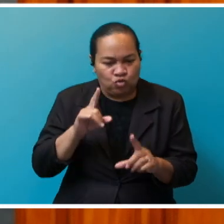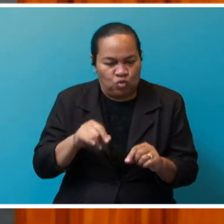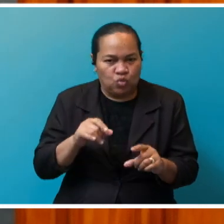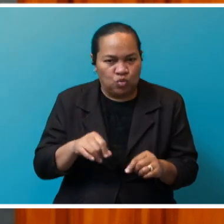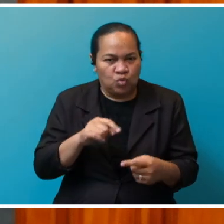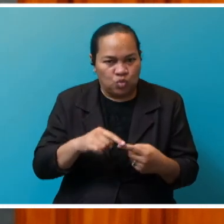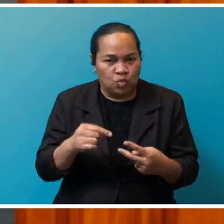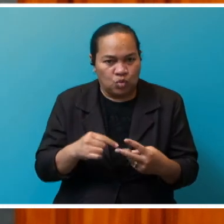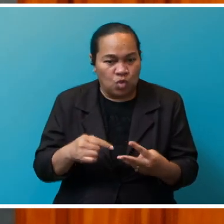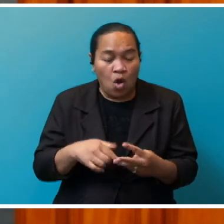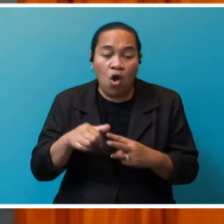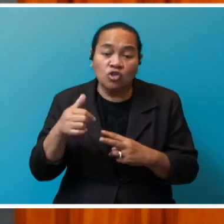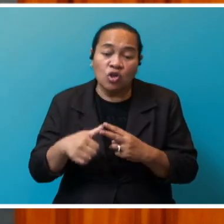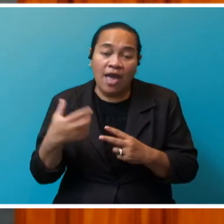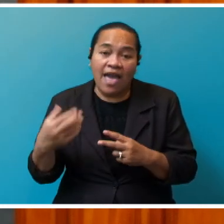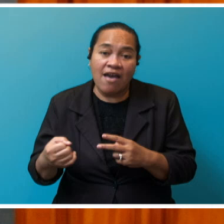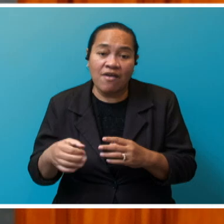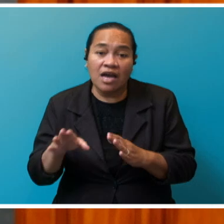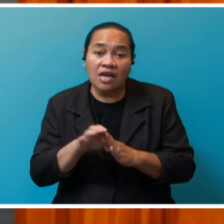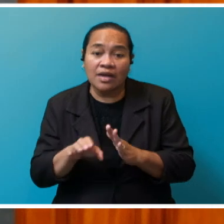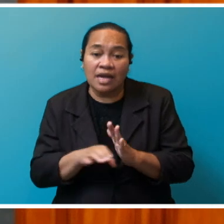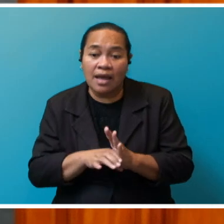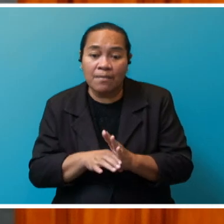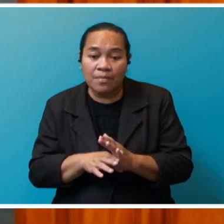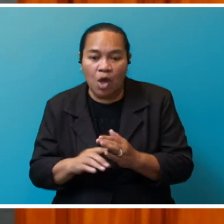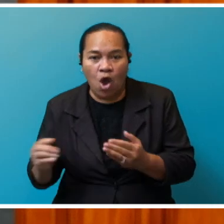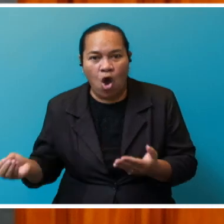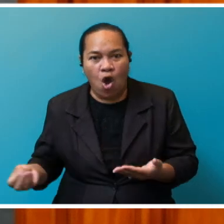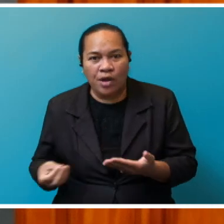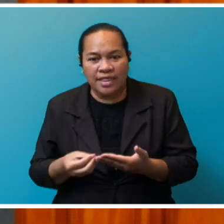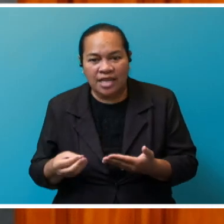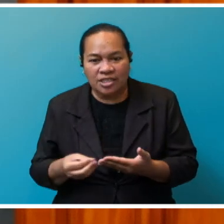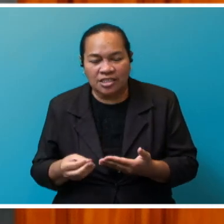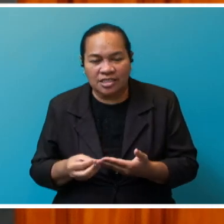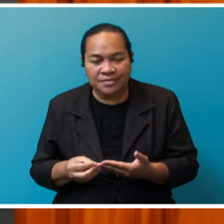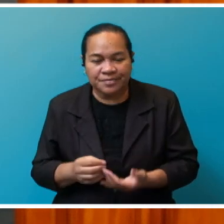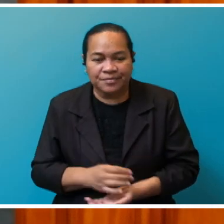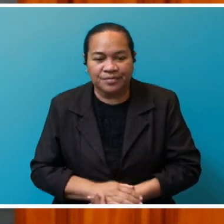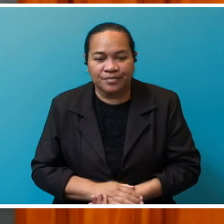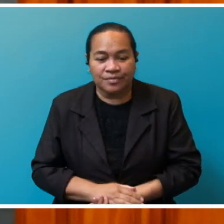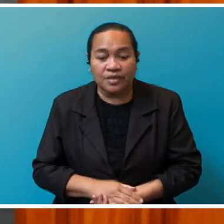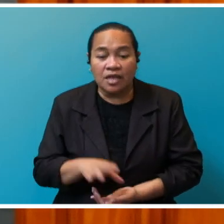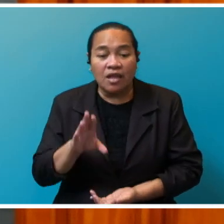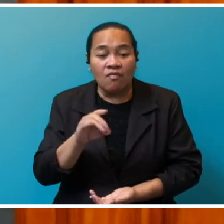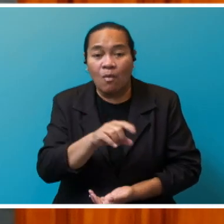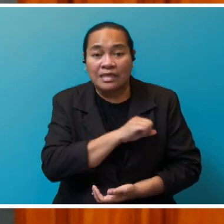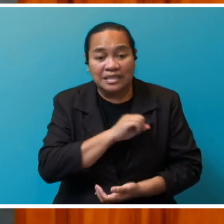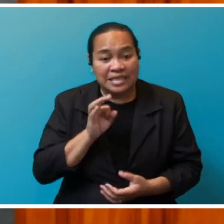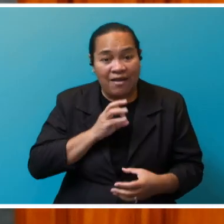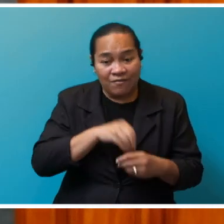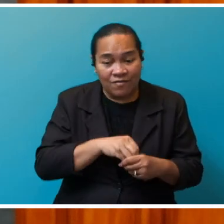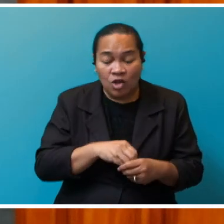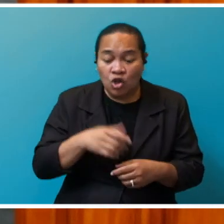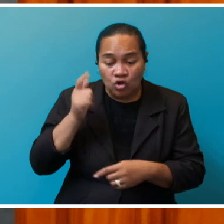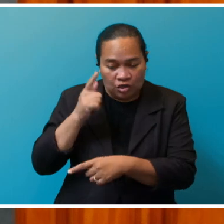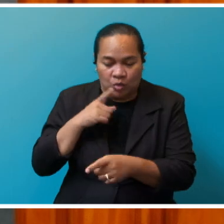Also, there's a curriculum orientation from our curriculum officers. Teachers have been supported by